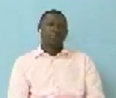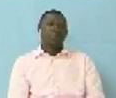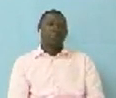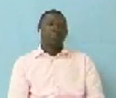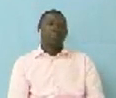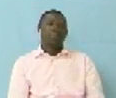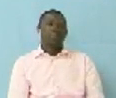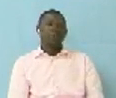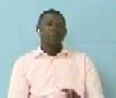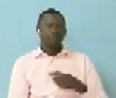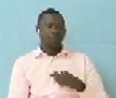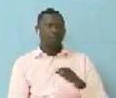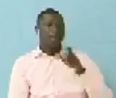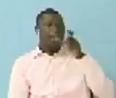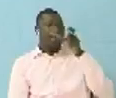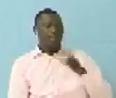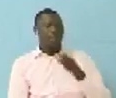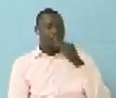the accused person, sorry,